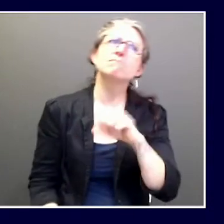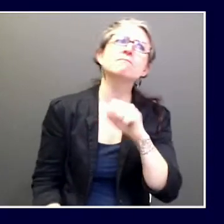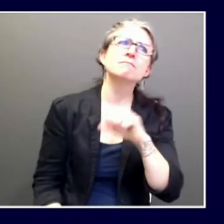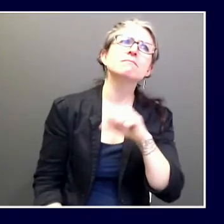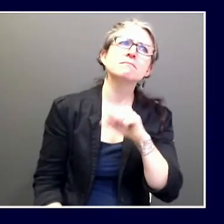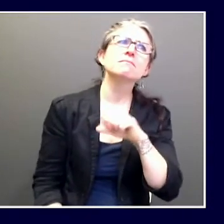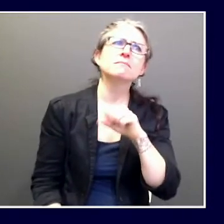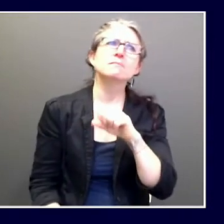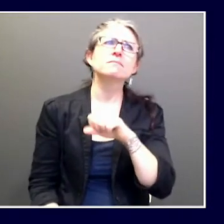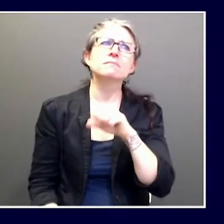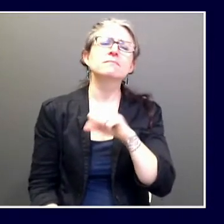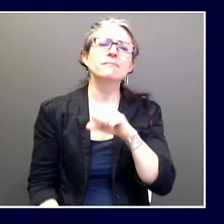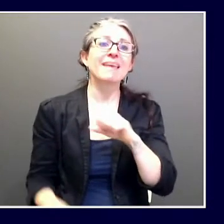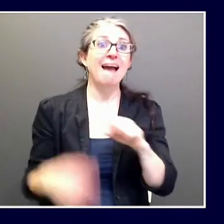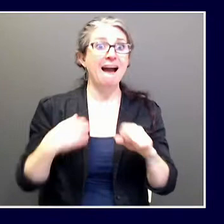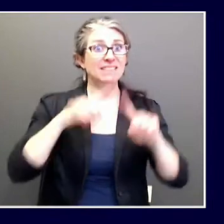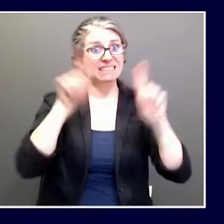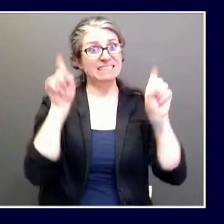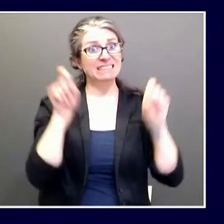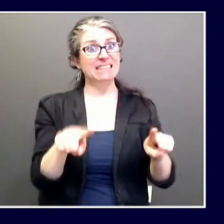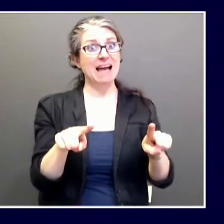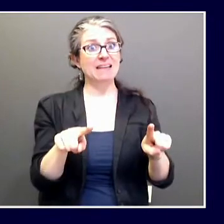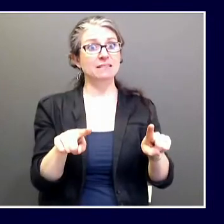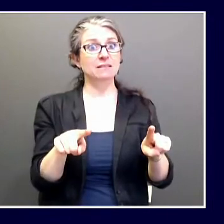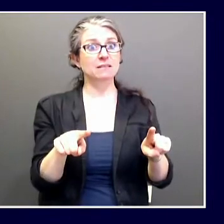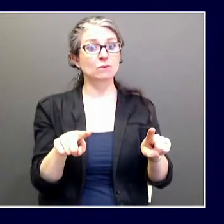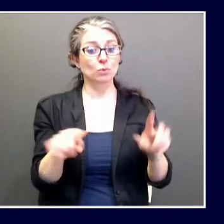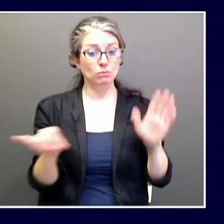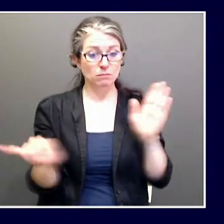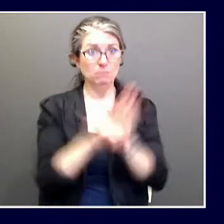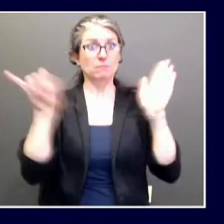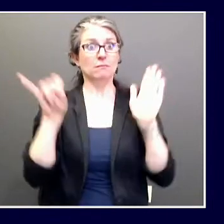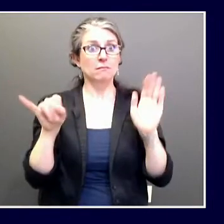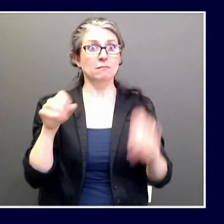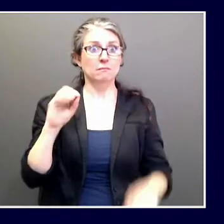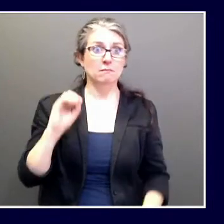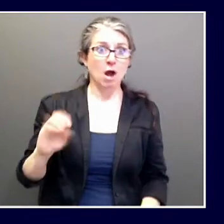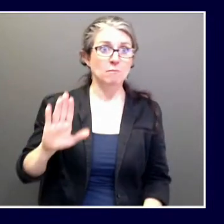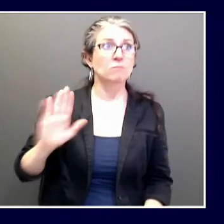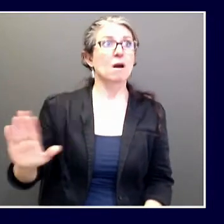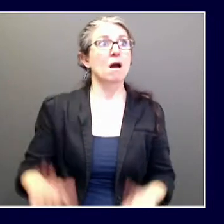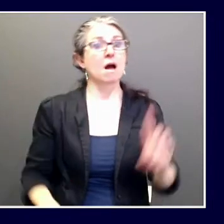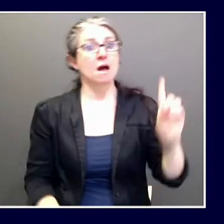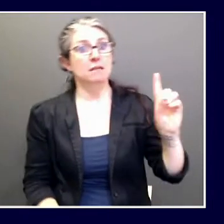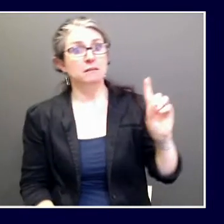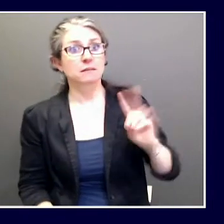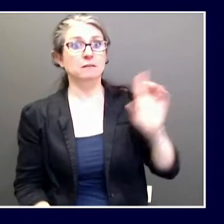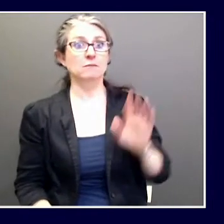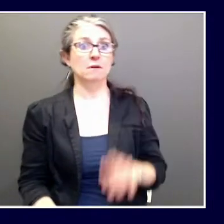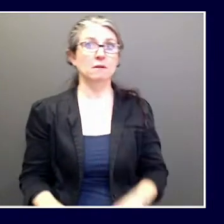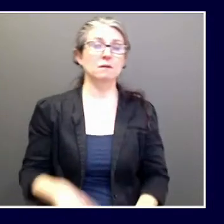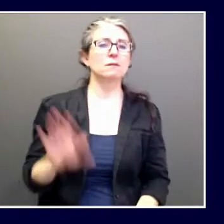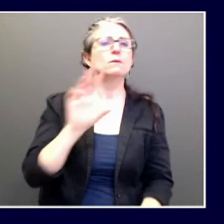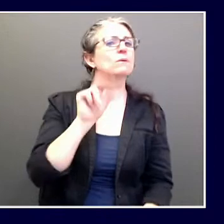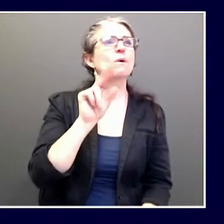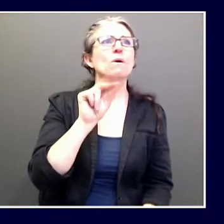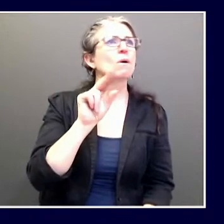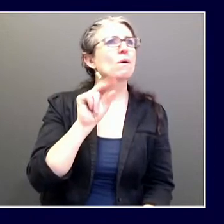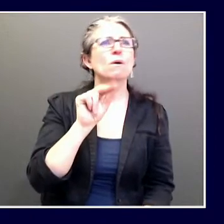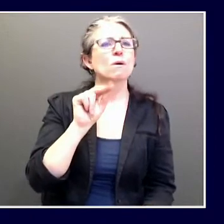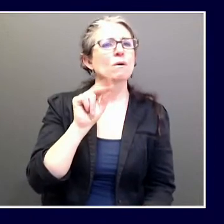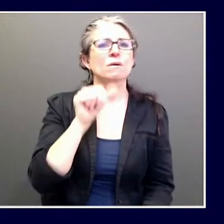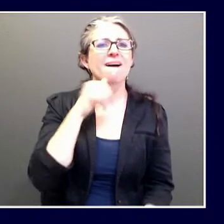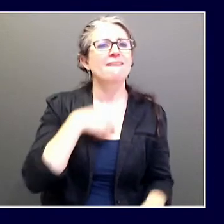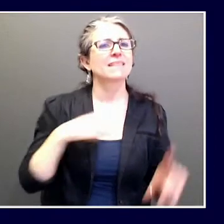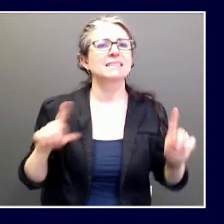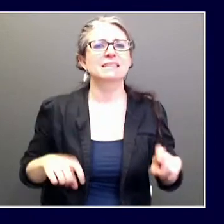here. Sequencing is not a diagnostic test. It's not as if we have to create a new platform